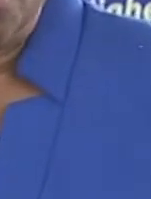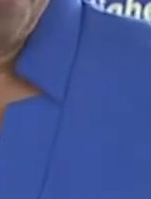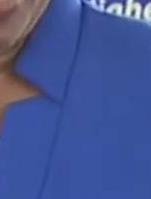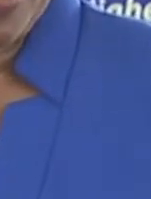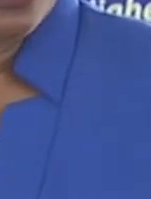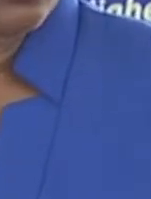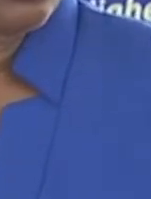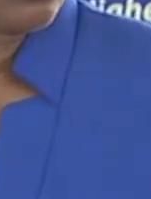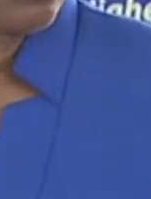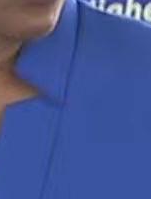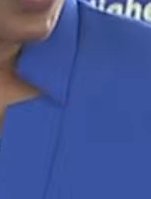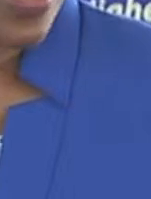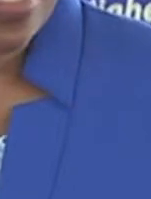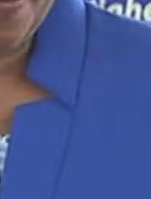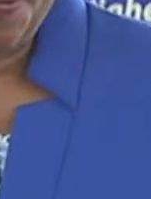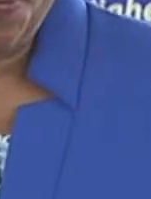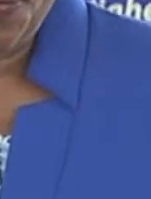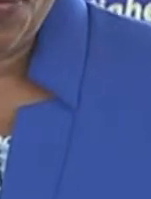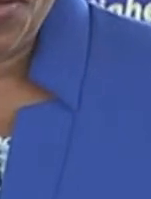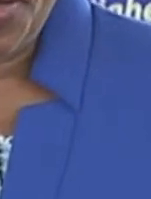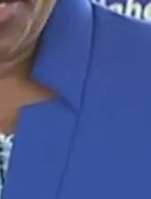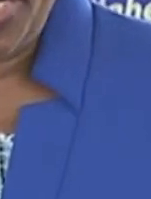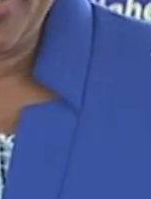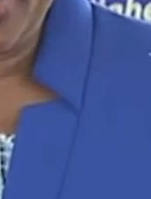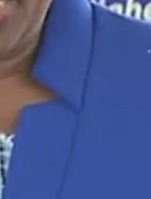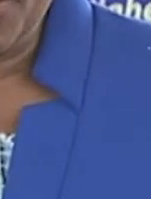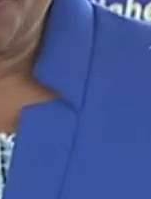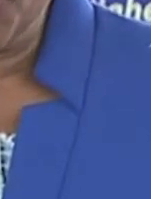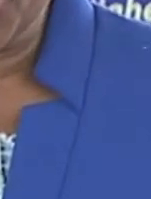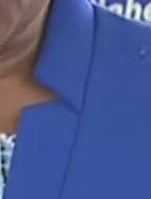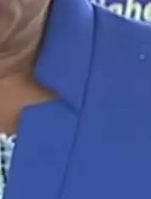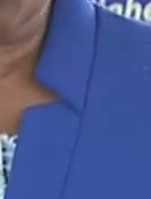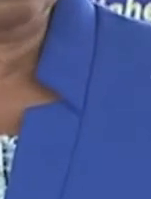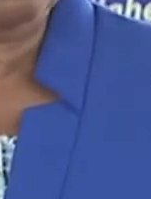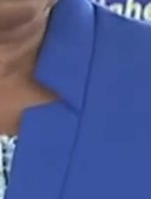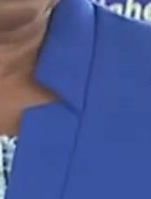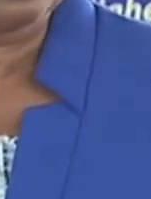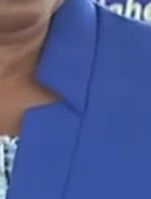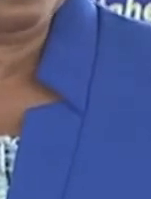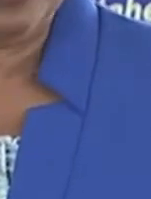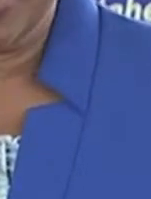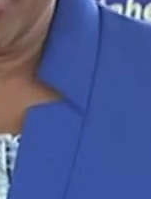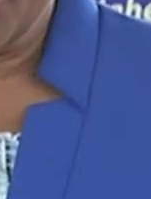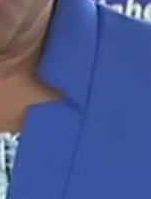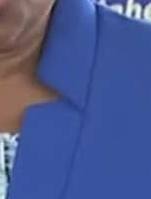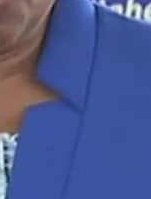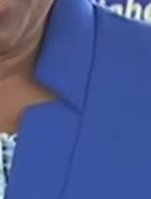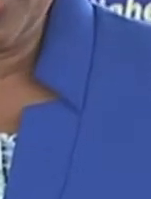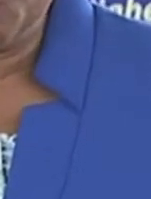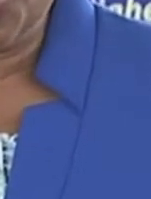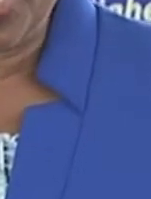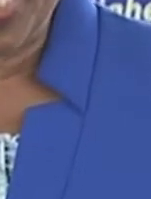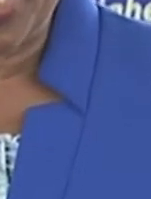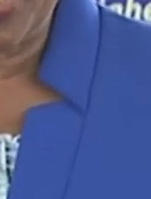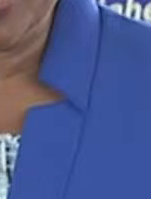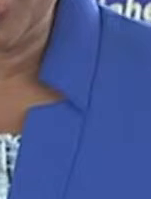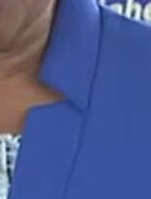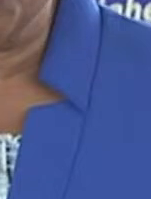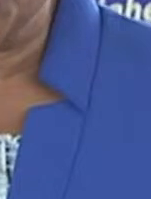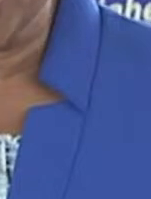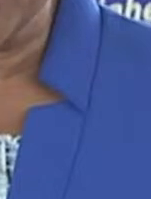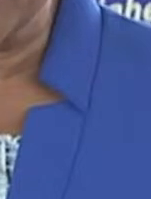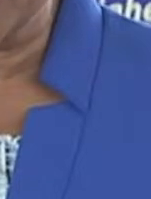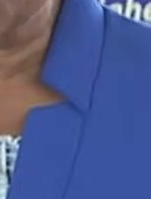into complex issues of our time, examine potential solutions, stimulate both current